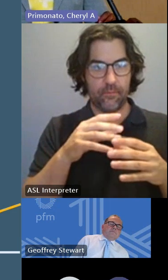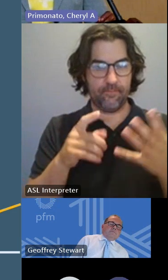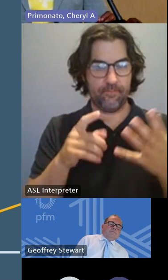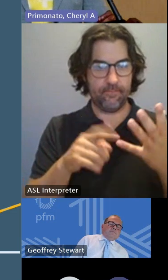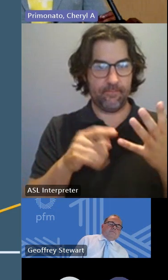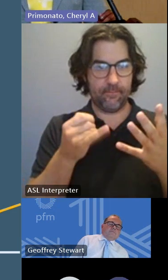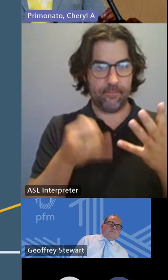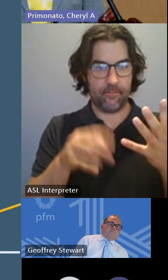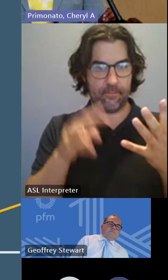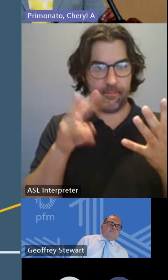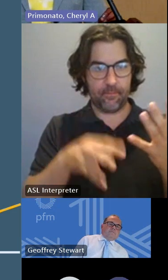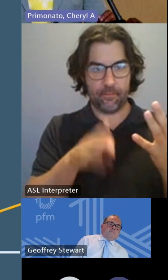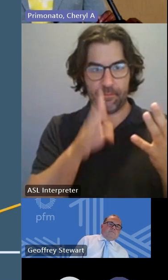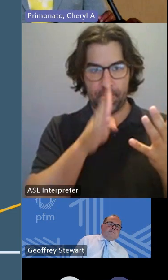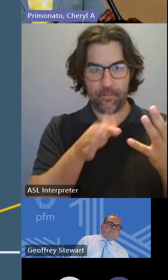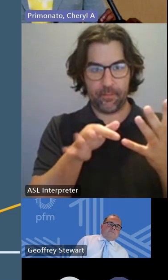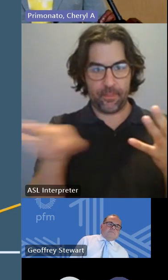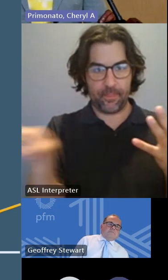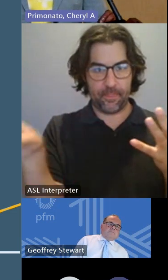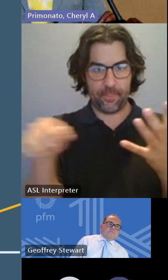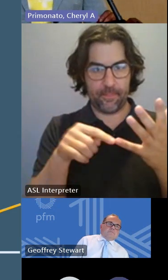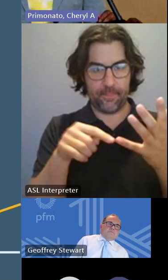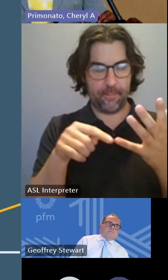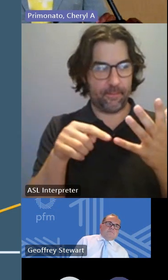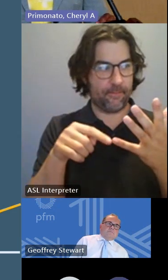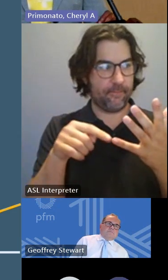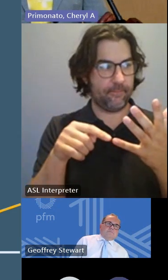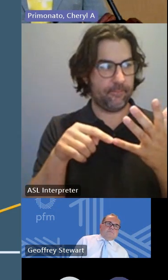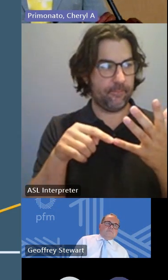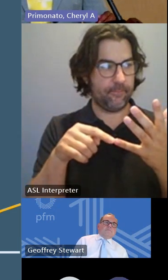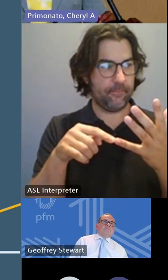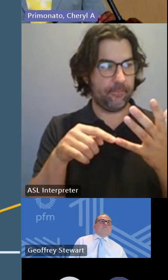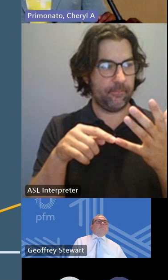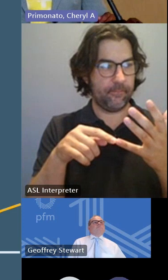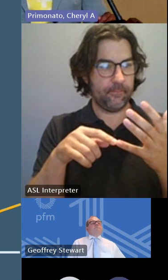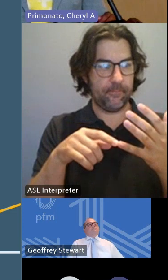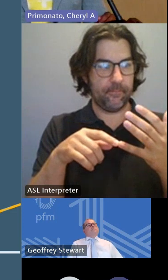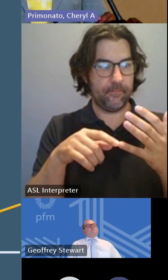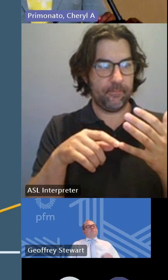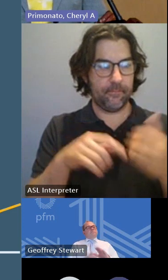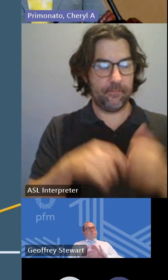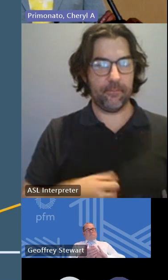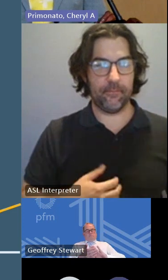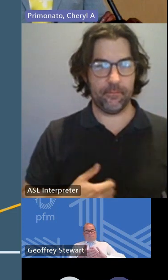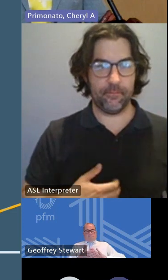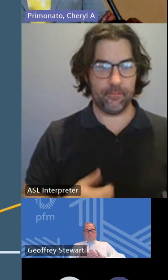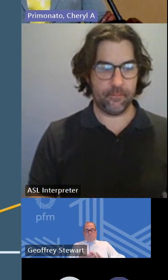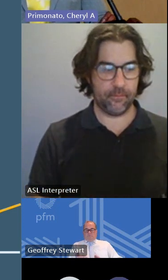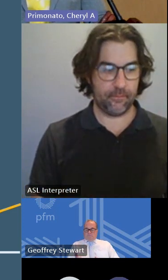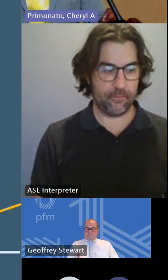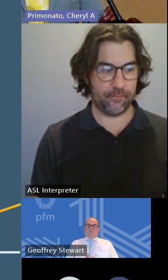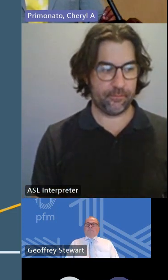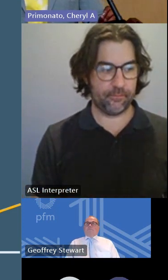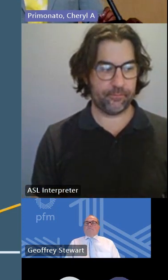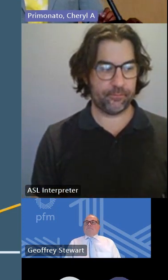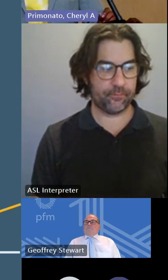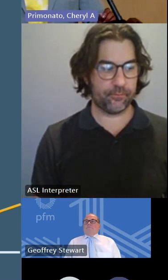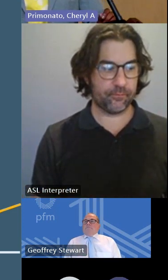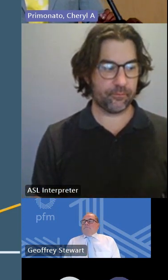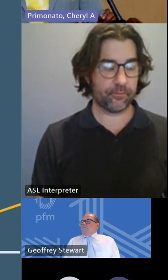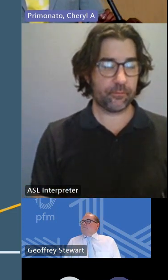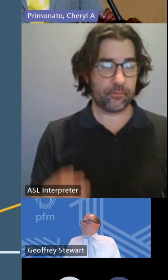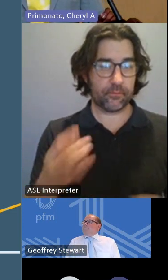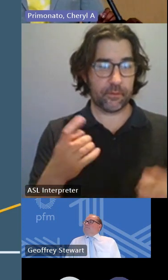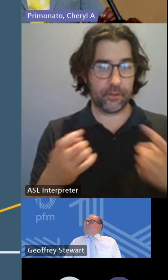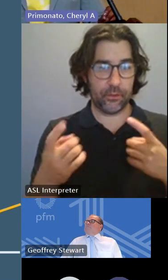hearing, which will commence on August 12th and end October 11th of 2024. Subject to any questions